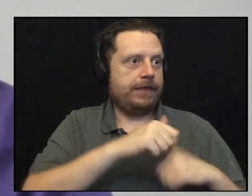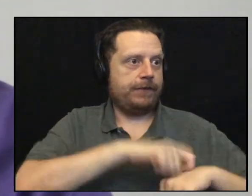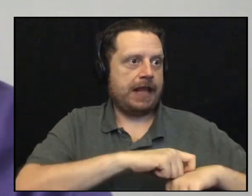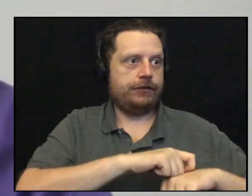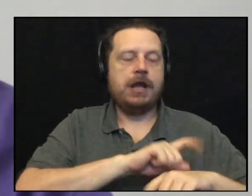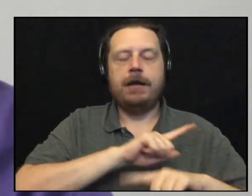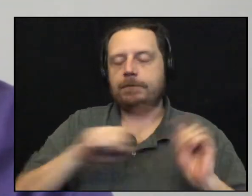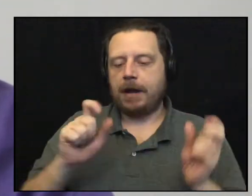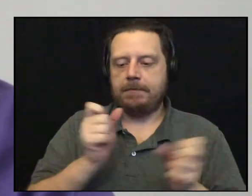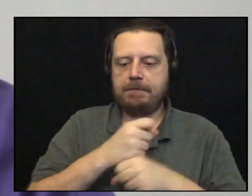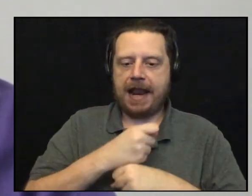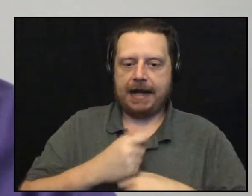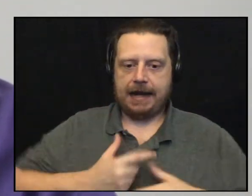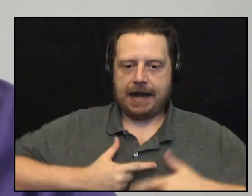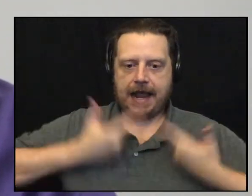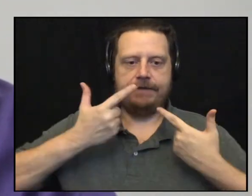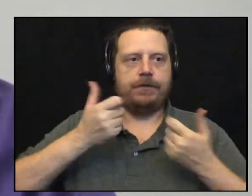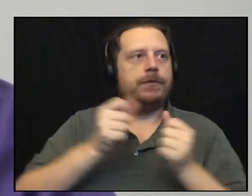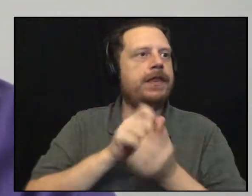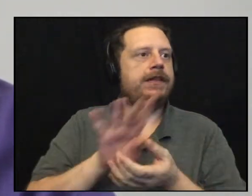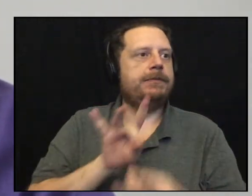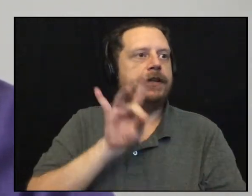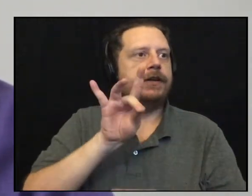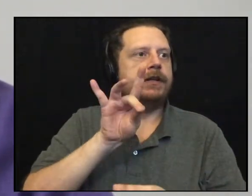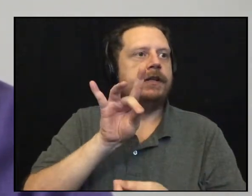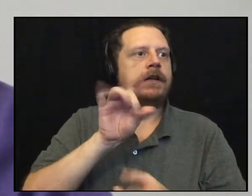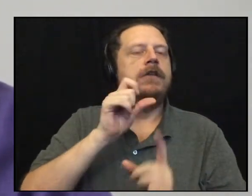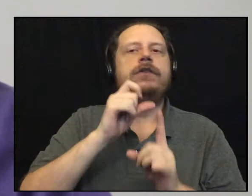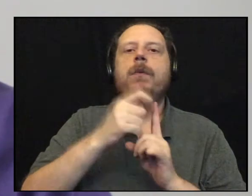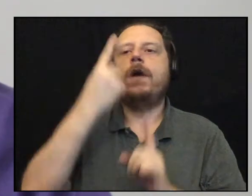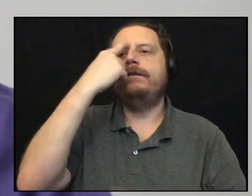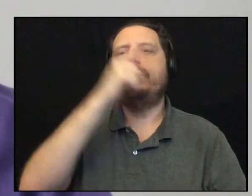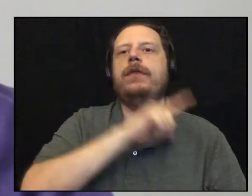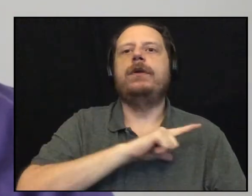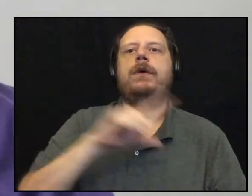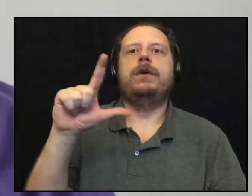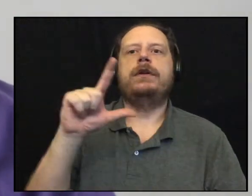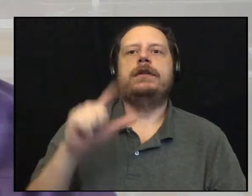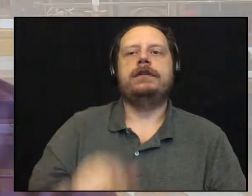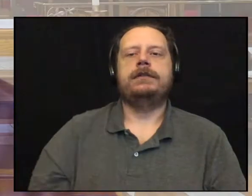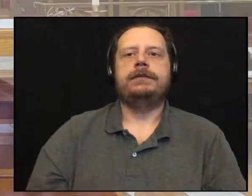Spirit. The Word of the Lord.